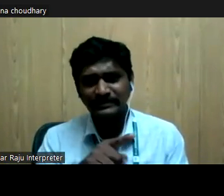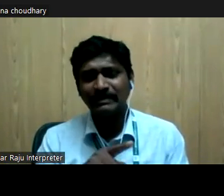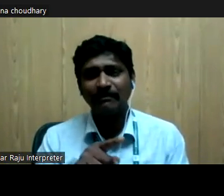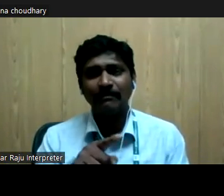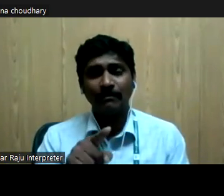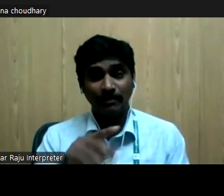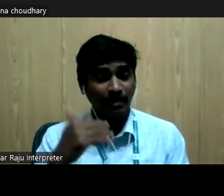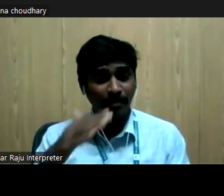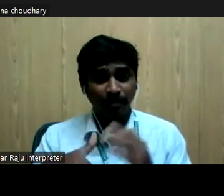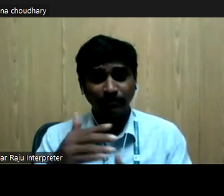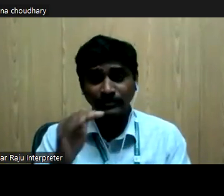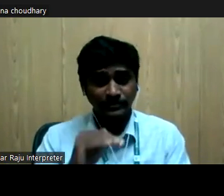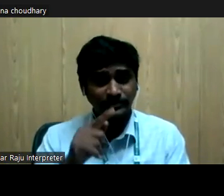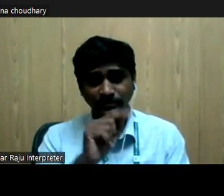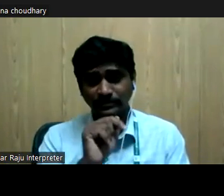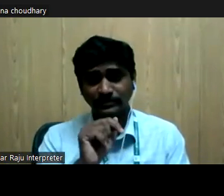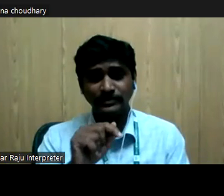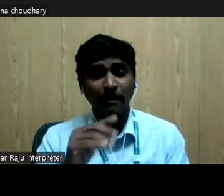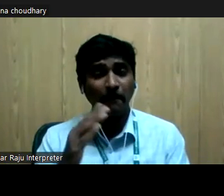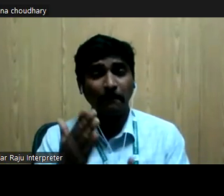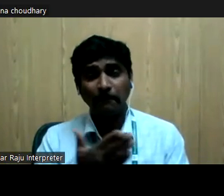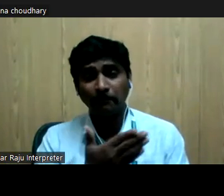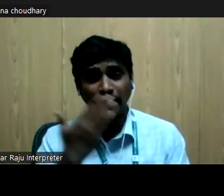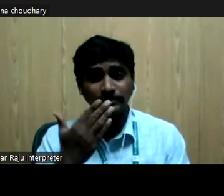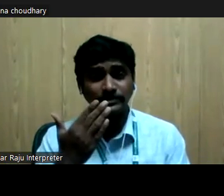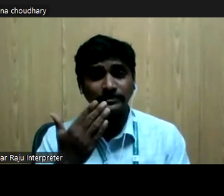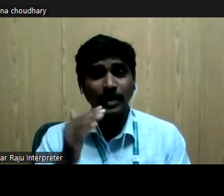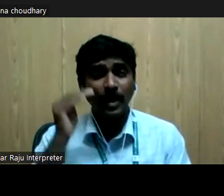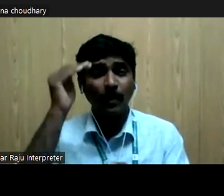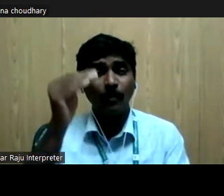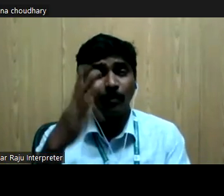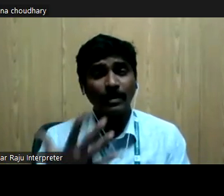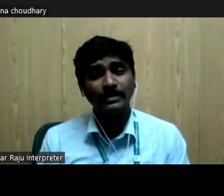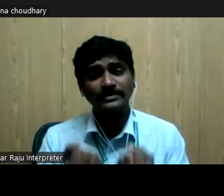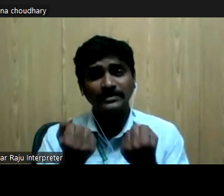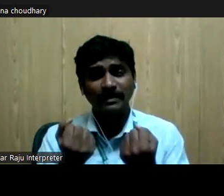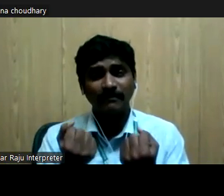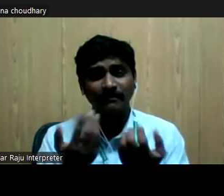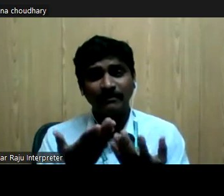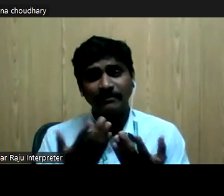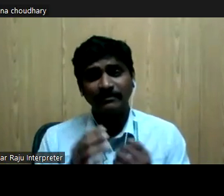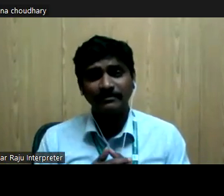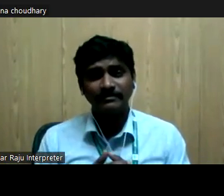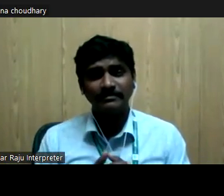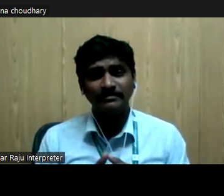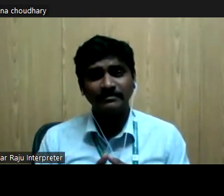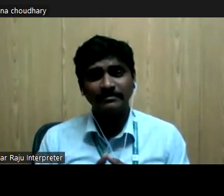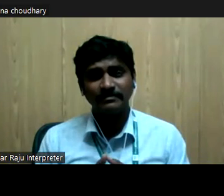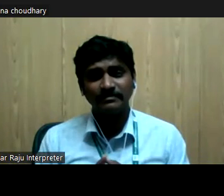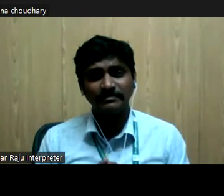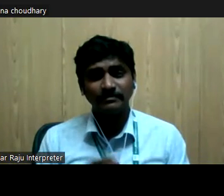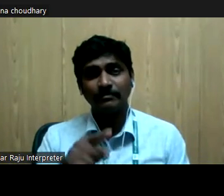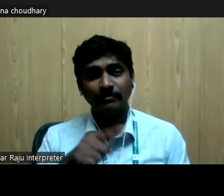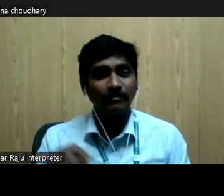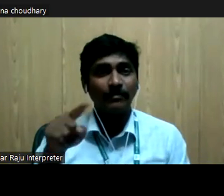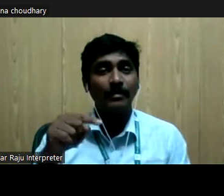in Karnataka for best carer. And the service she received from our partner organization, she became the president of that